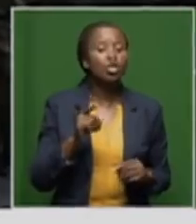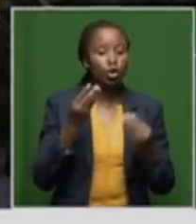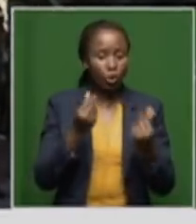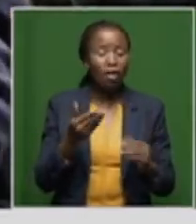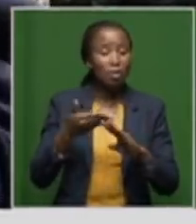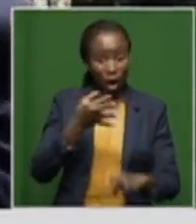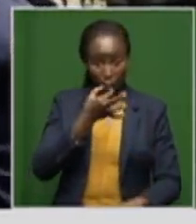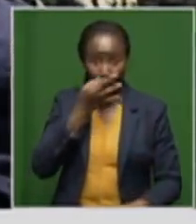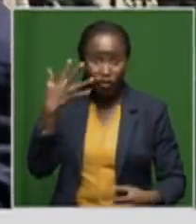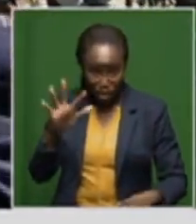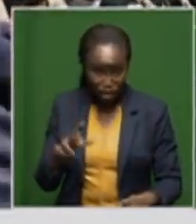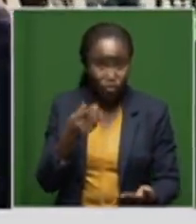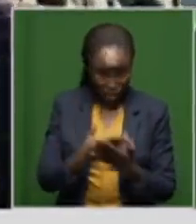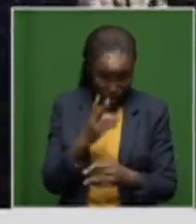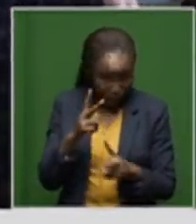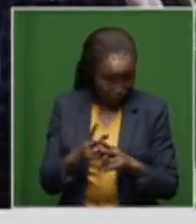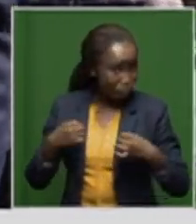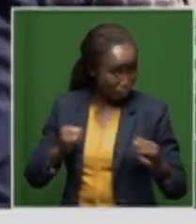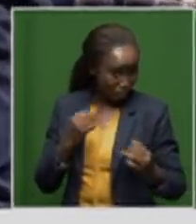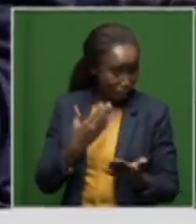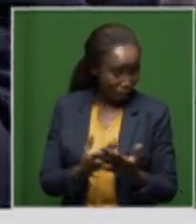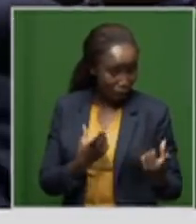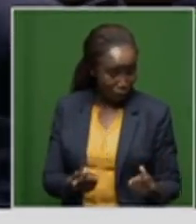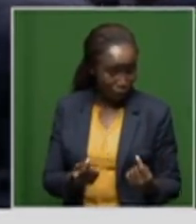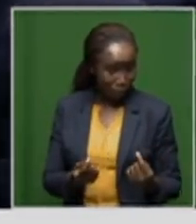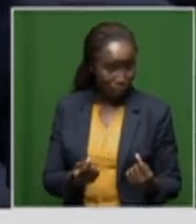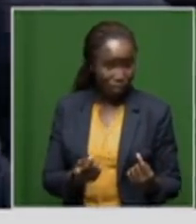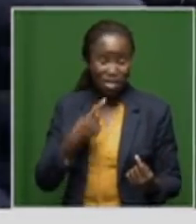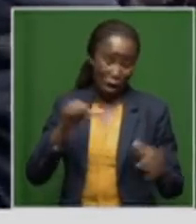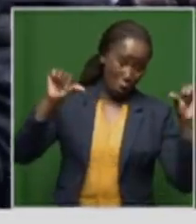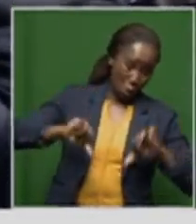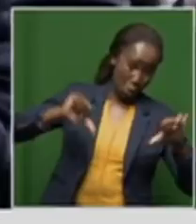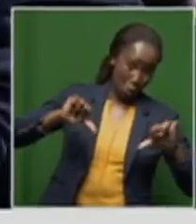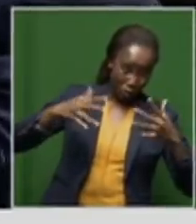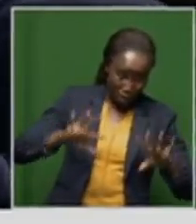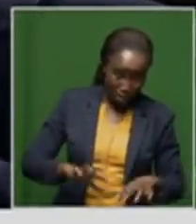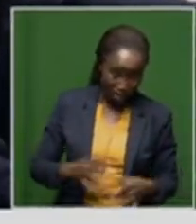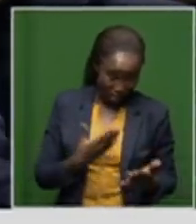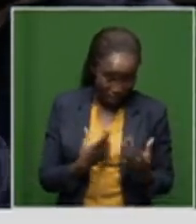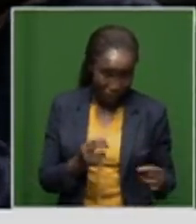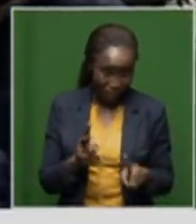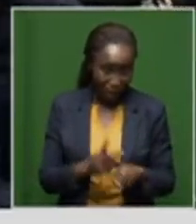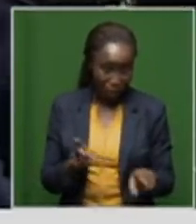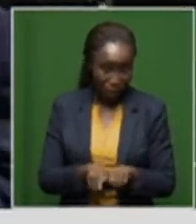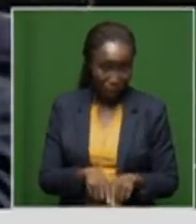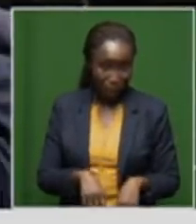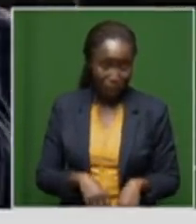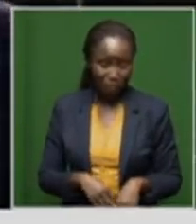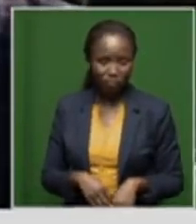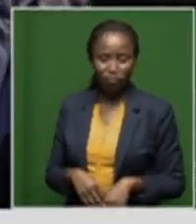booed you. Are you going to address them today? Please, provincial secretary, speak to us. Are you going to? We are literally holding ANC members who are